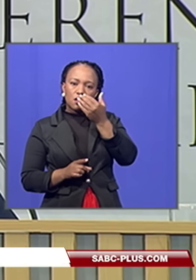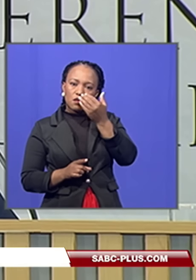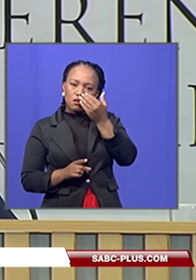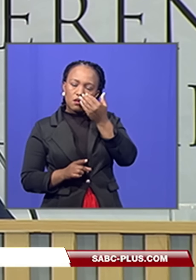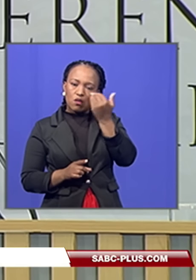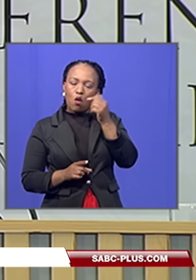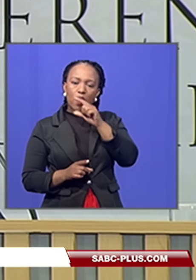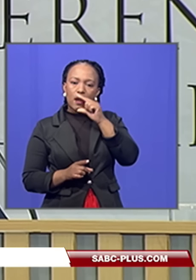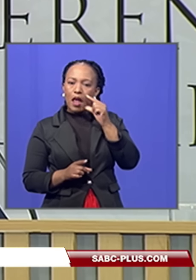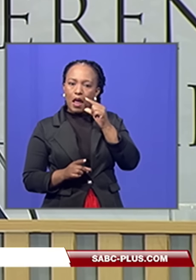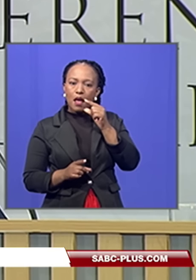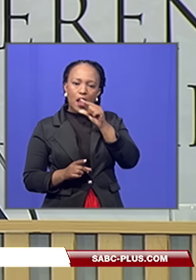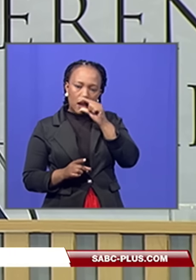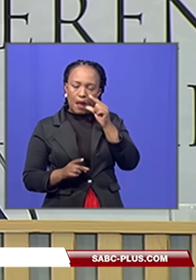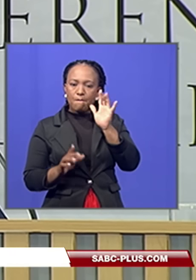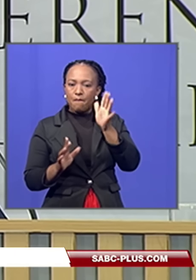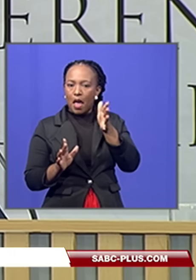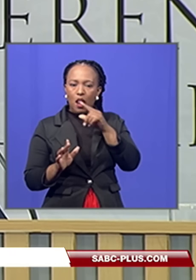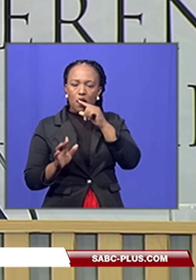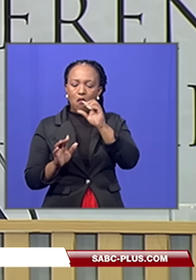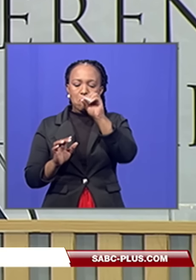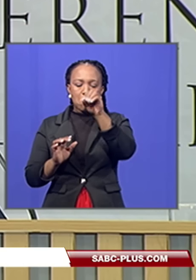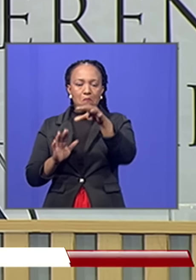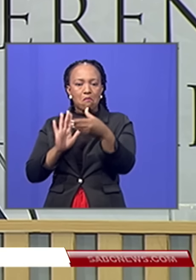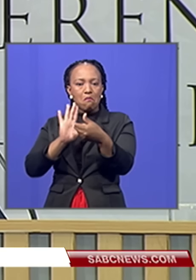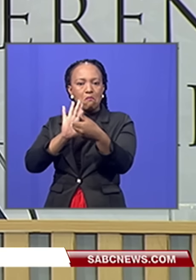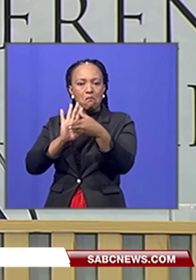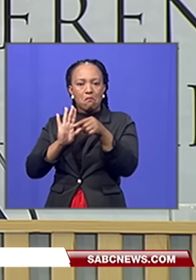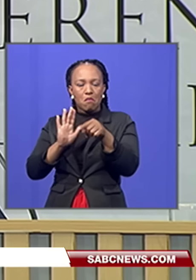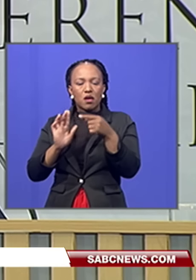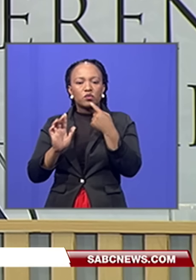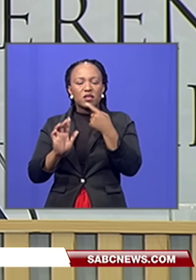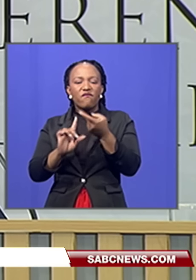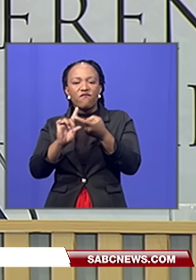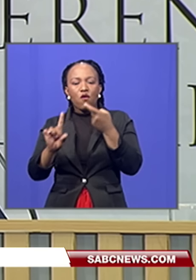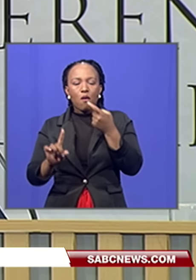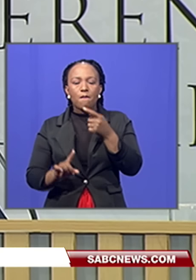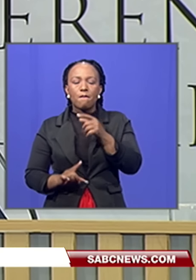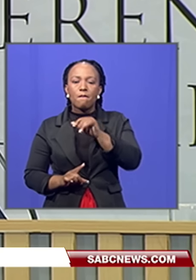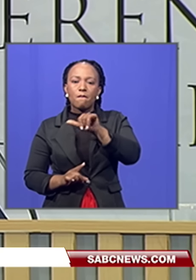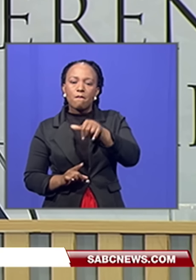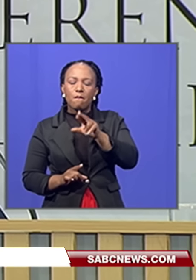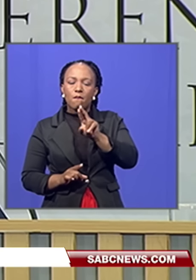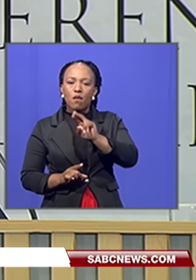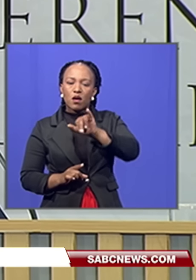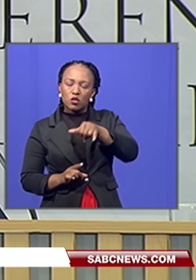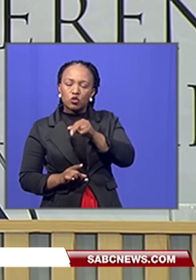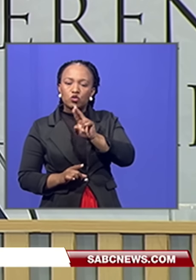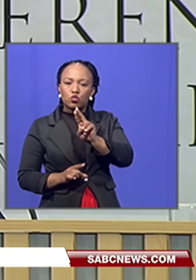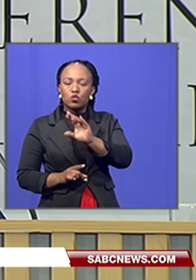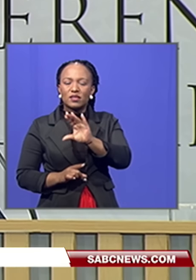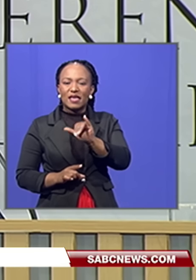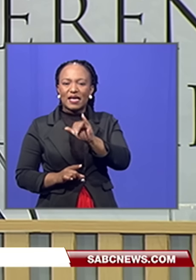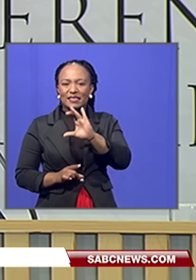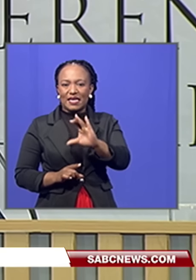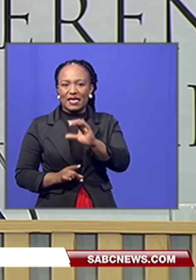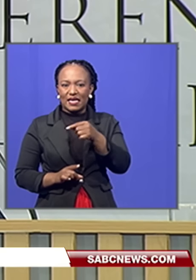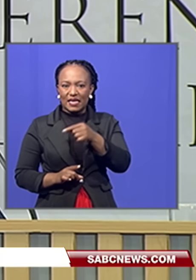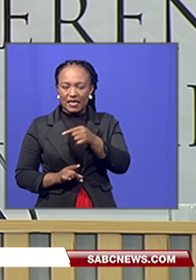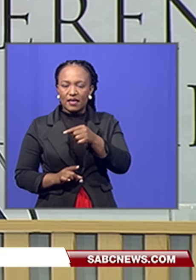names dropping to say that they came from Juju CIC. He